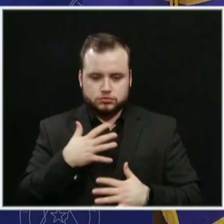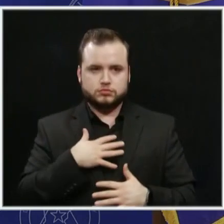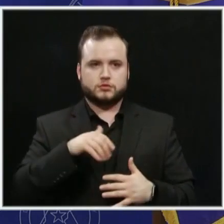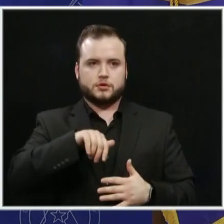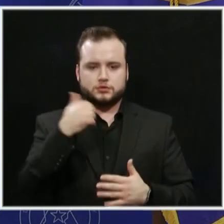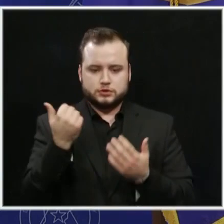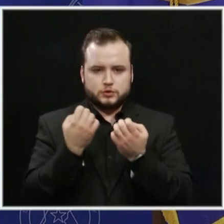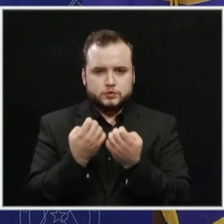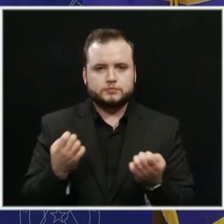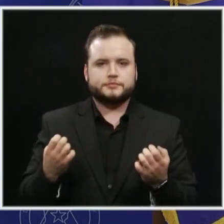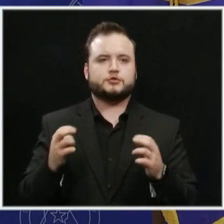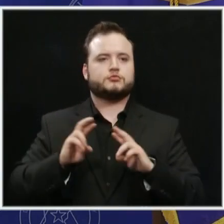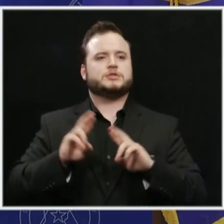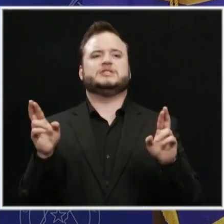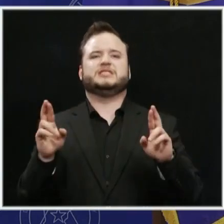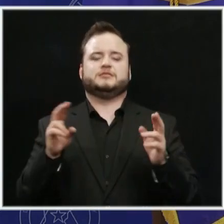sick.